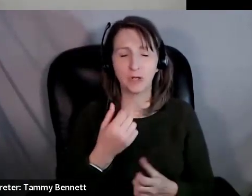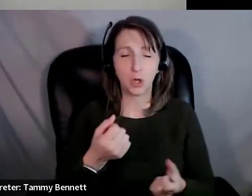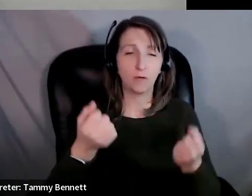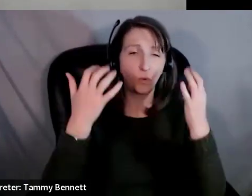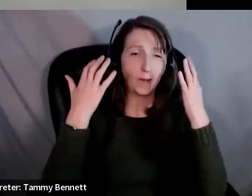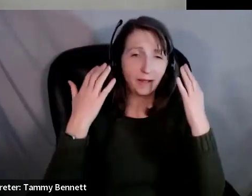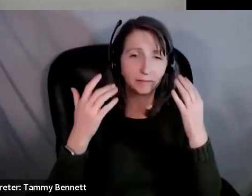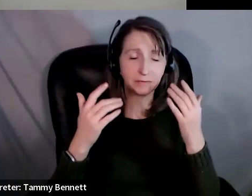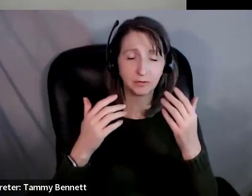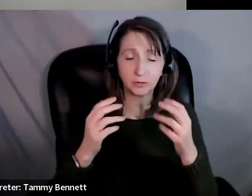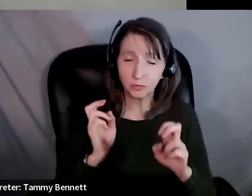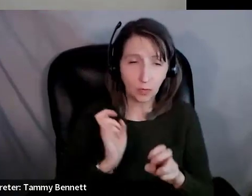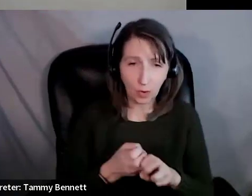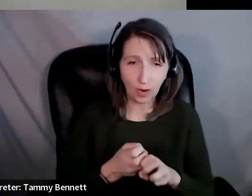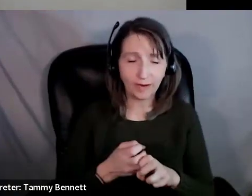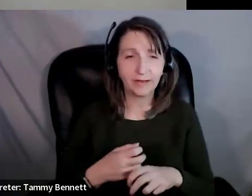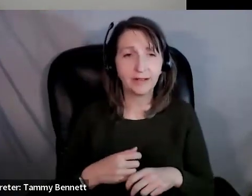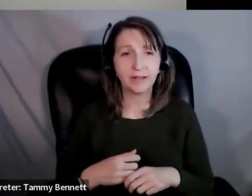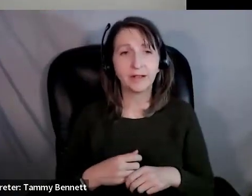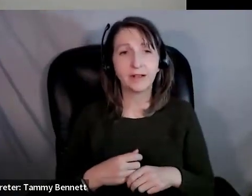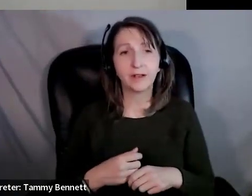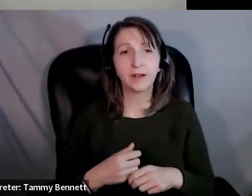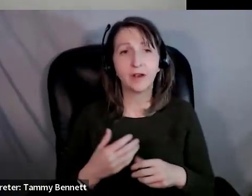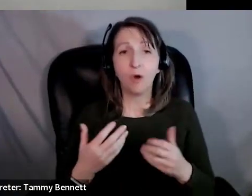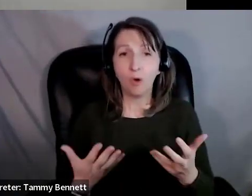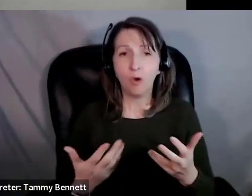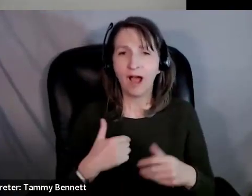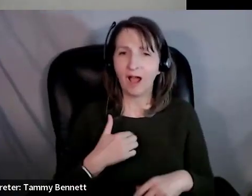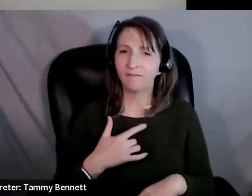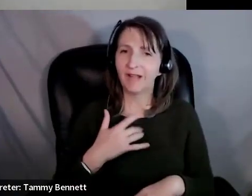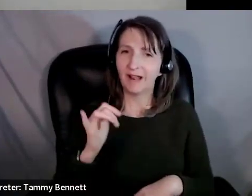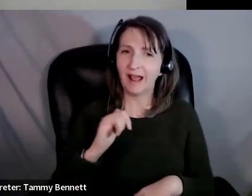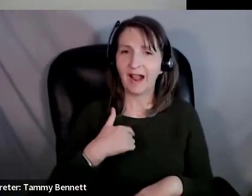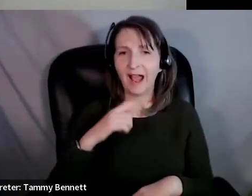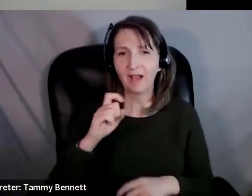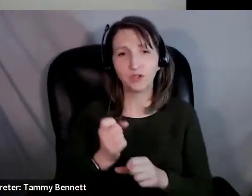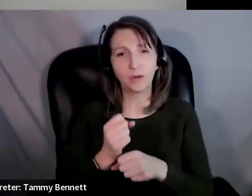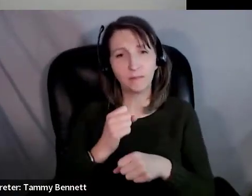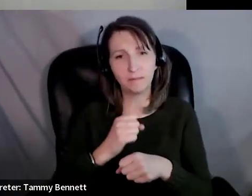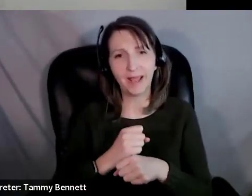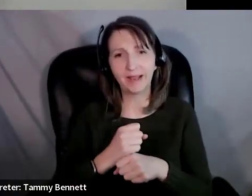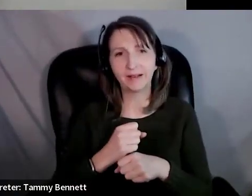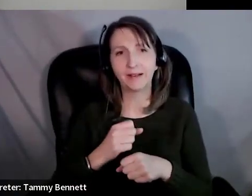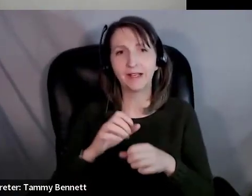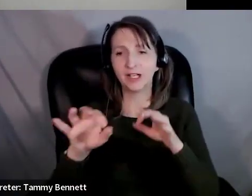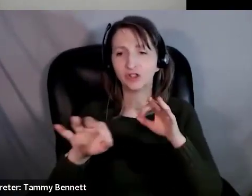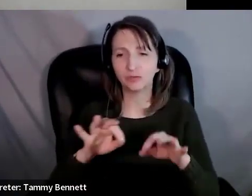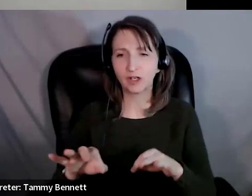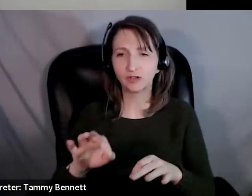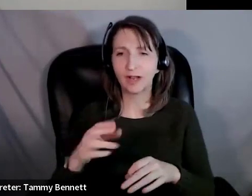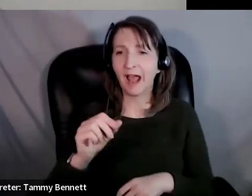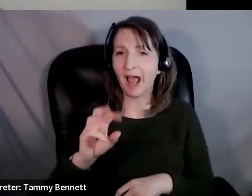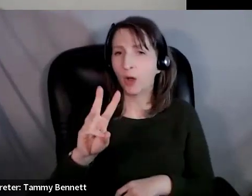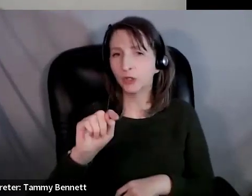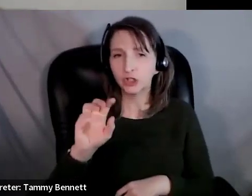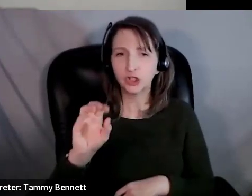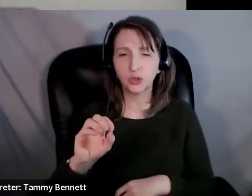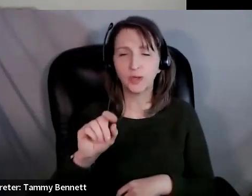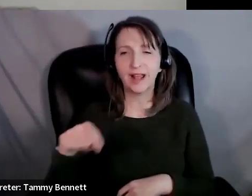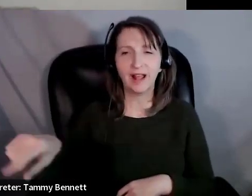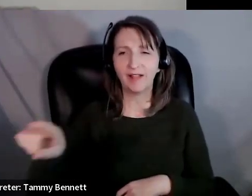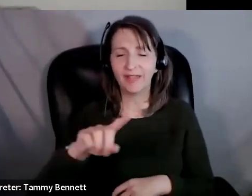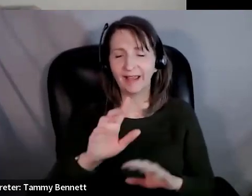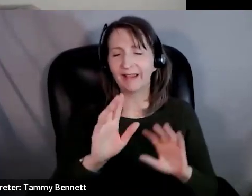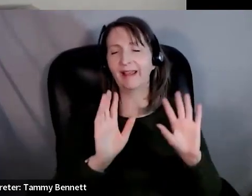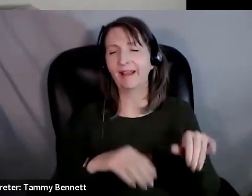too many steps or where I feel I need to make a, a spreadsheet of different how to's of how to use the app. And then they're like, yeah, I'm not keeping this. So, um,